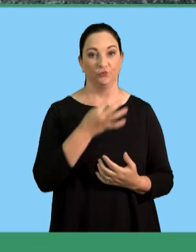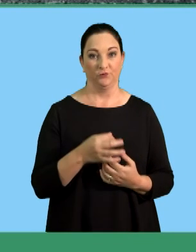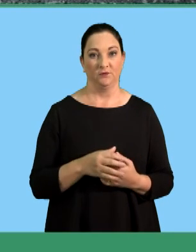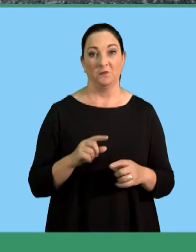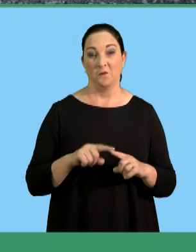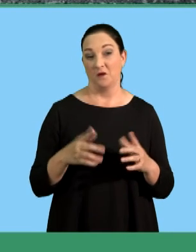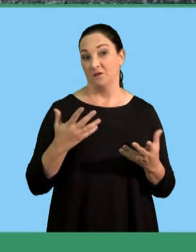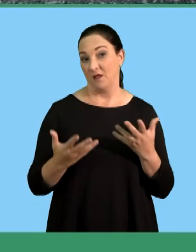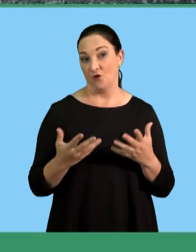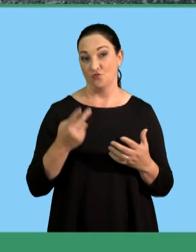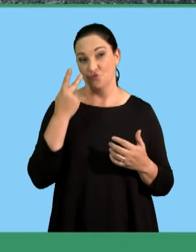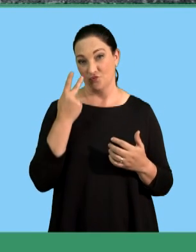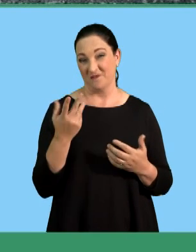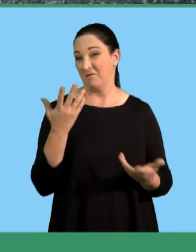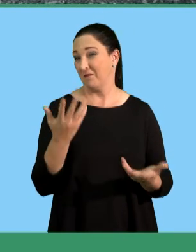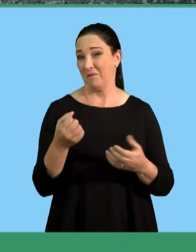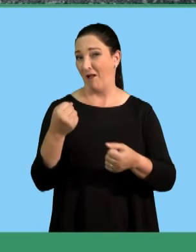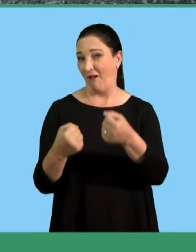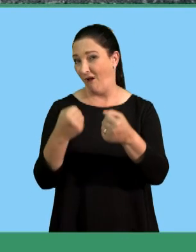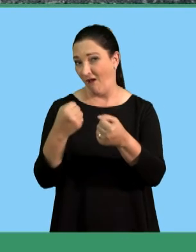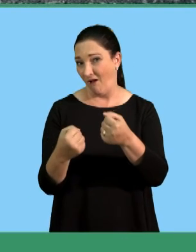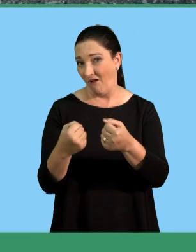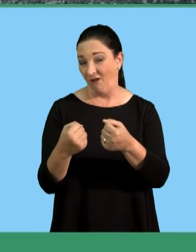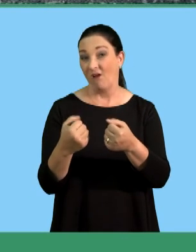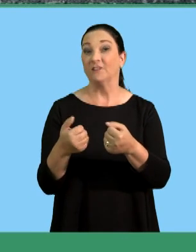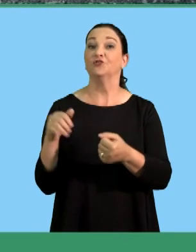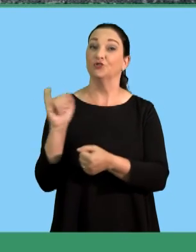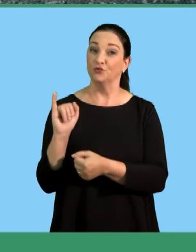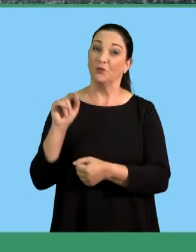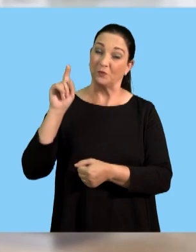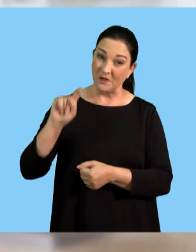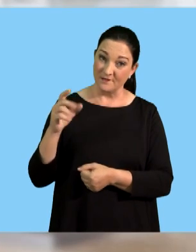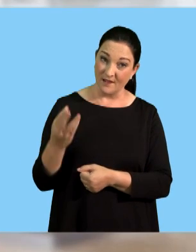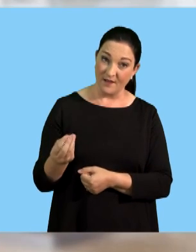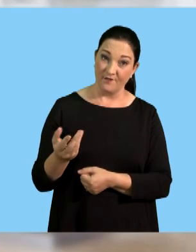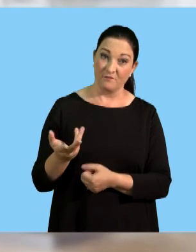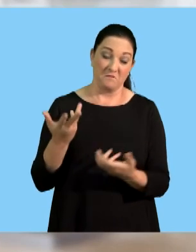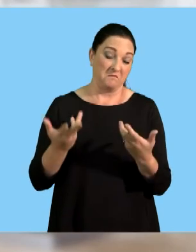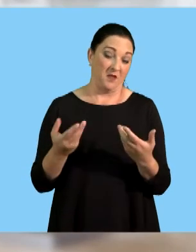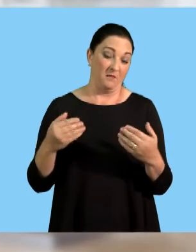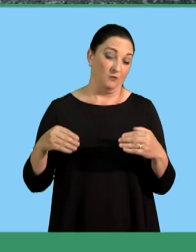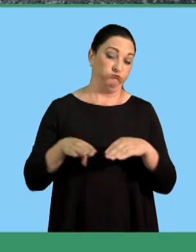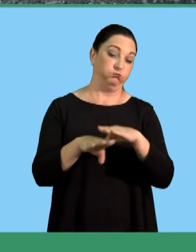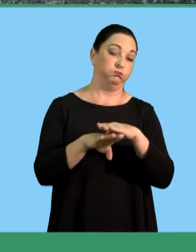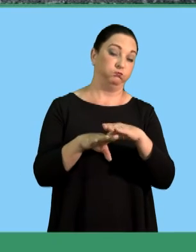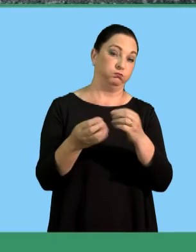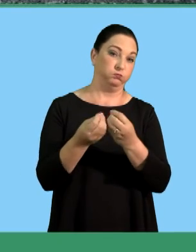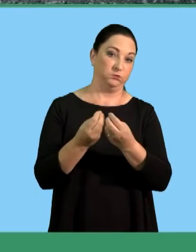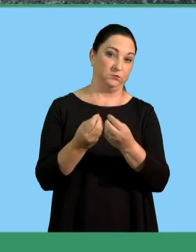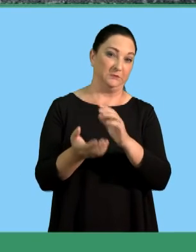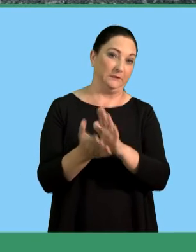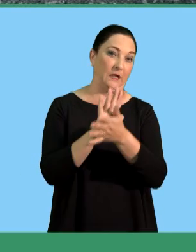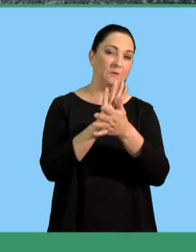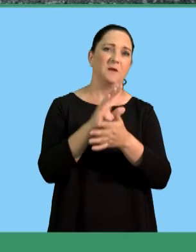of the assets of the business, like cars, would also be insured to say, should a damage of this nature happen,